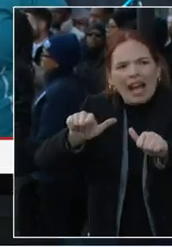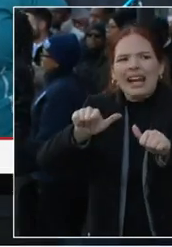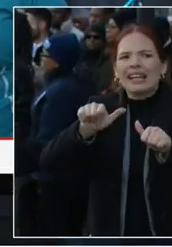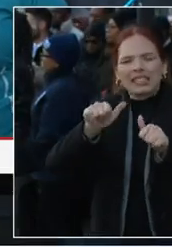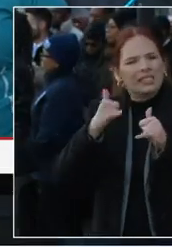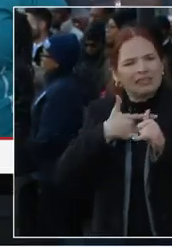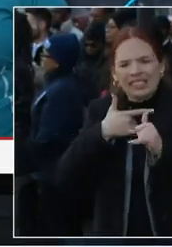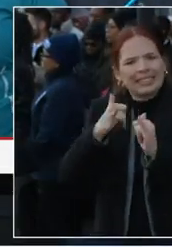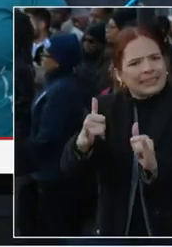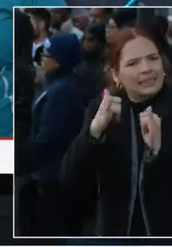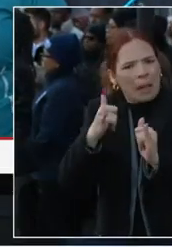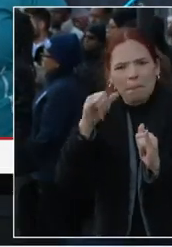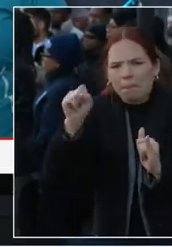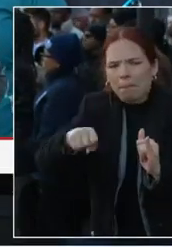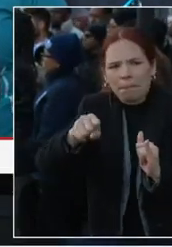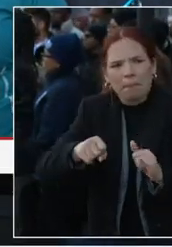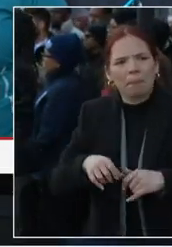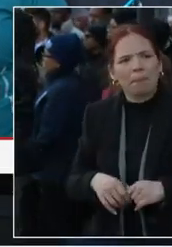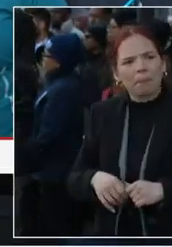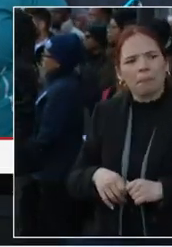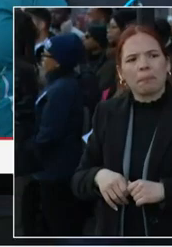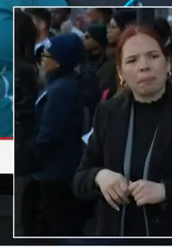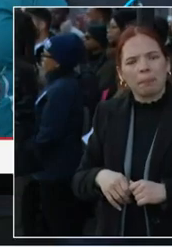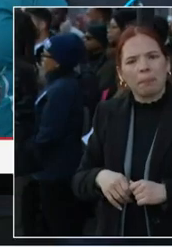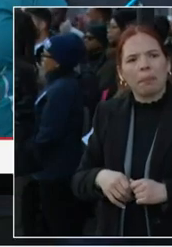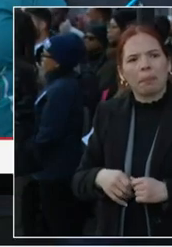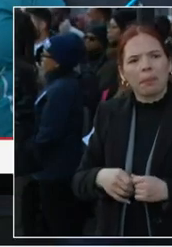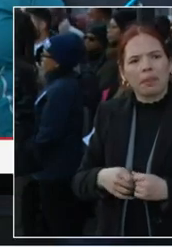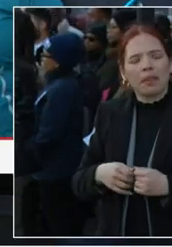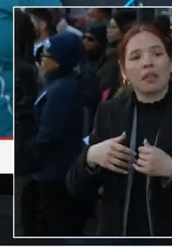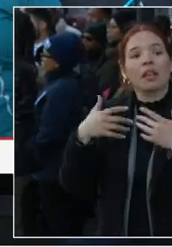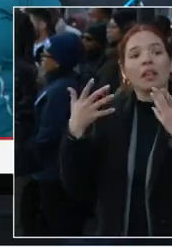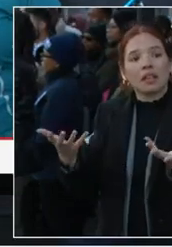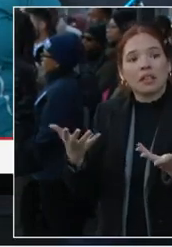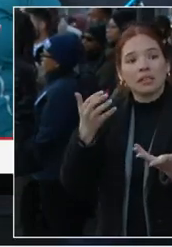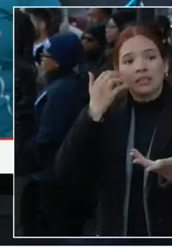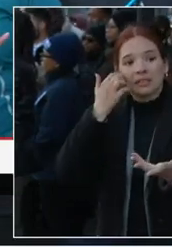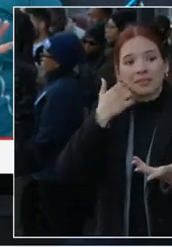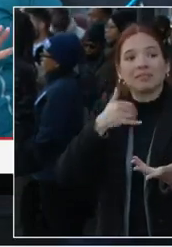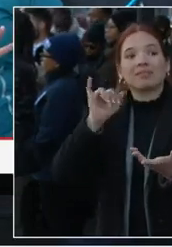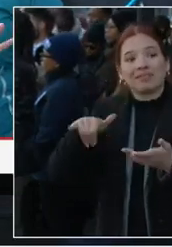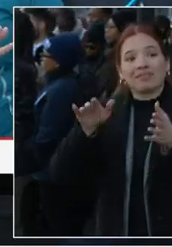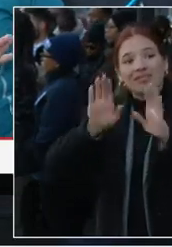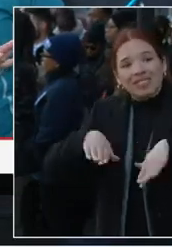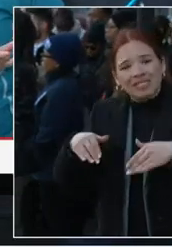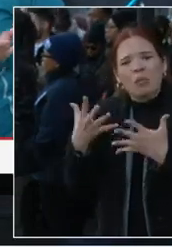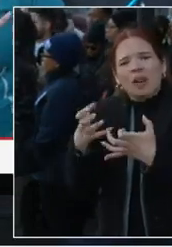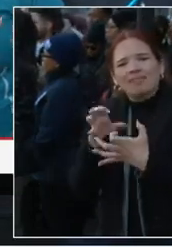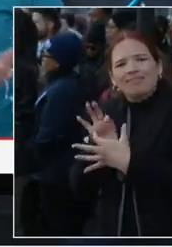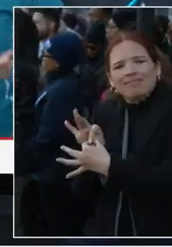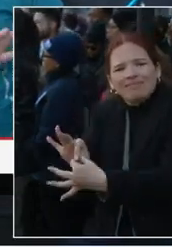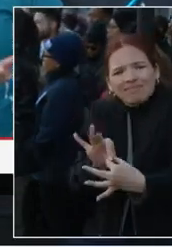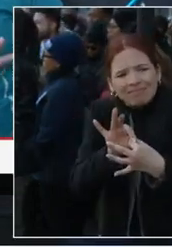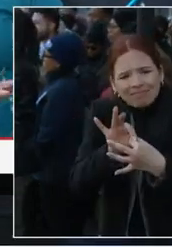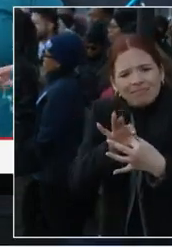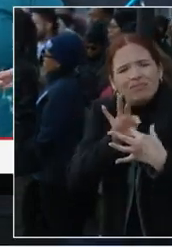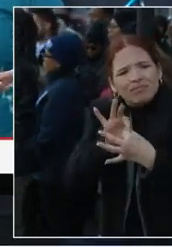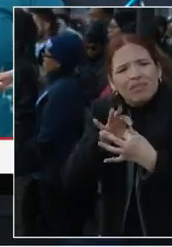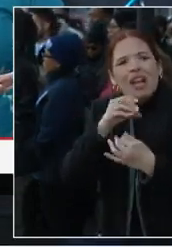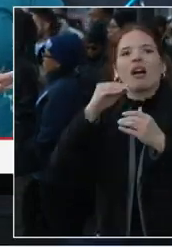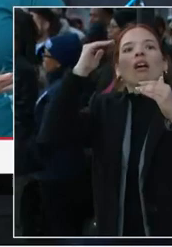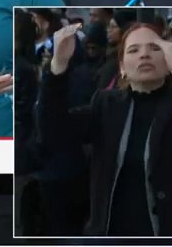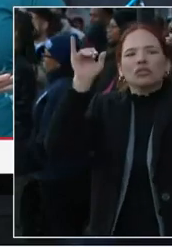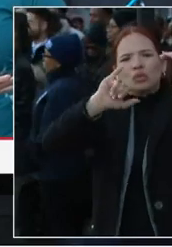well. But there are kids that we want to get to, and they're adults. I don't want to put this all on the kids, because it's not all the